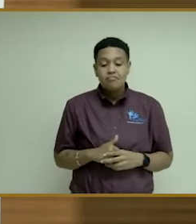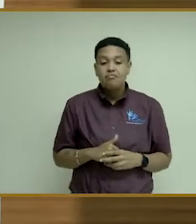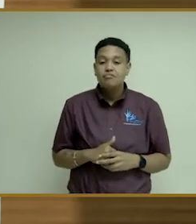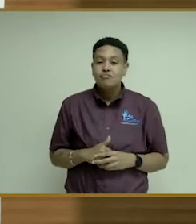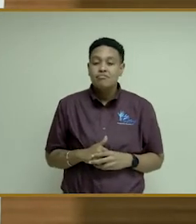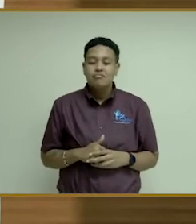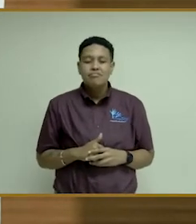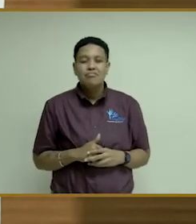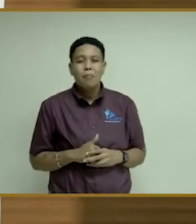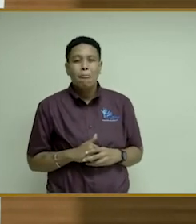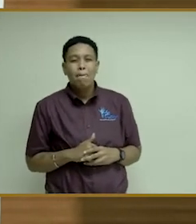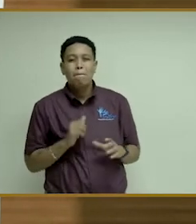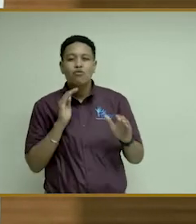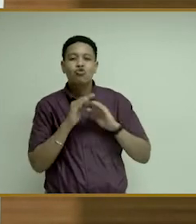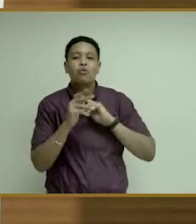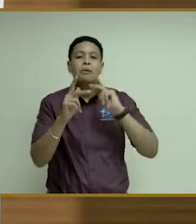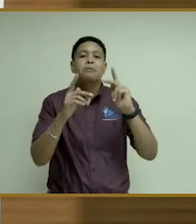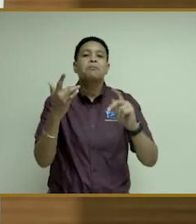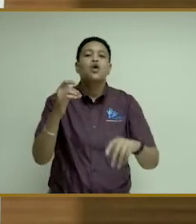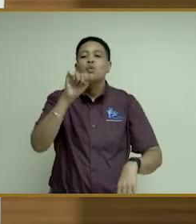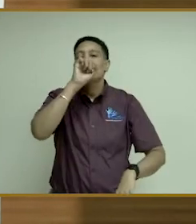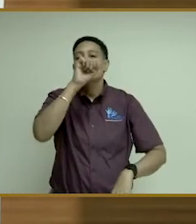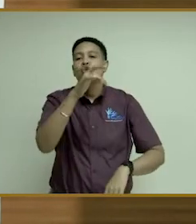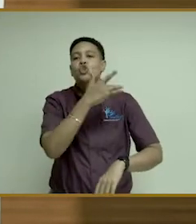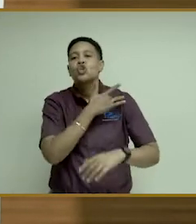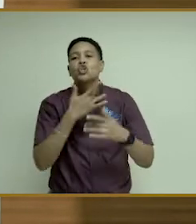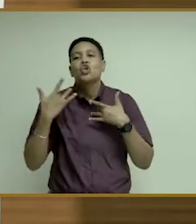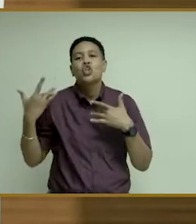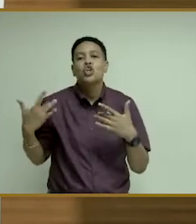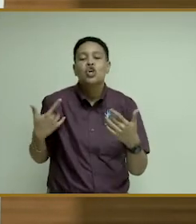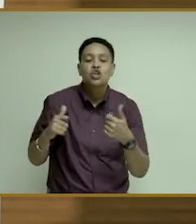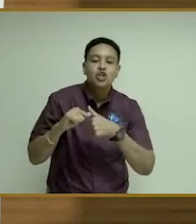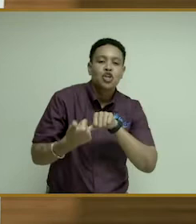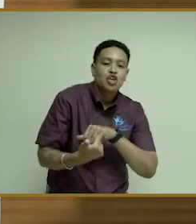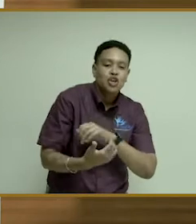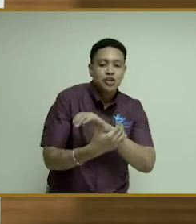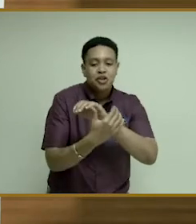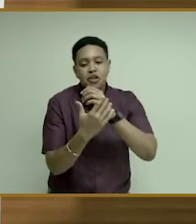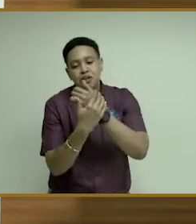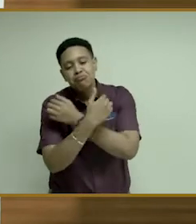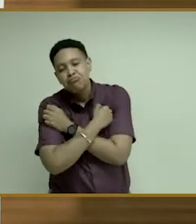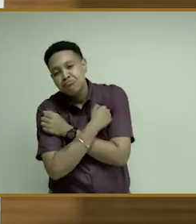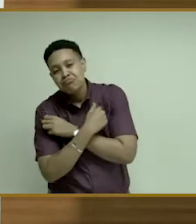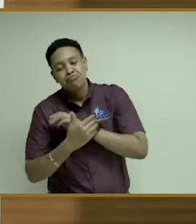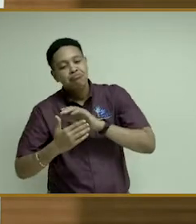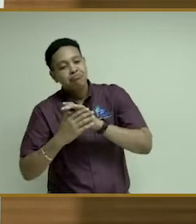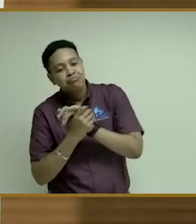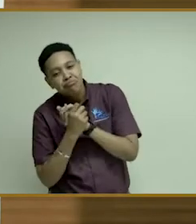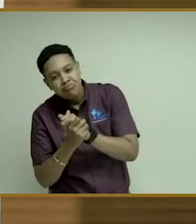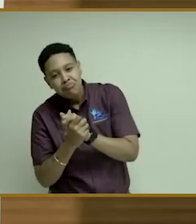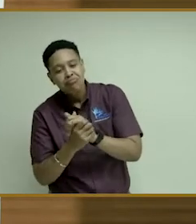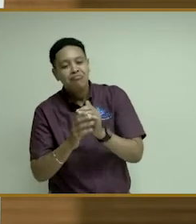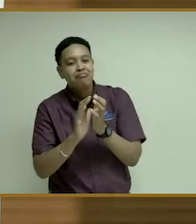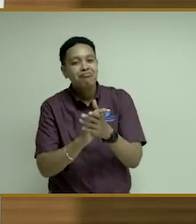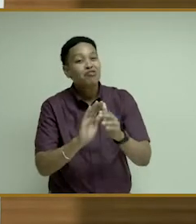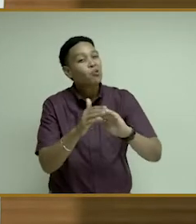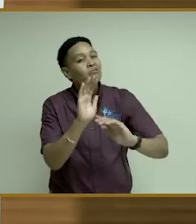Jamaicans are used to the touchy-feely type of approach. We are friendly people for the most part.